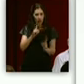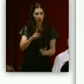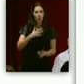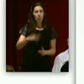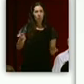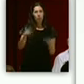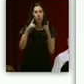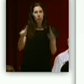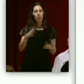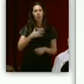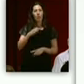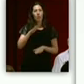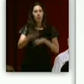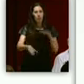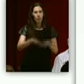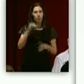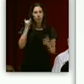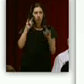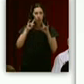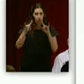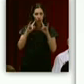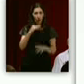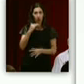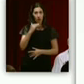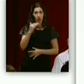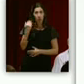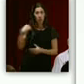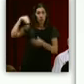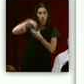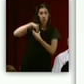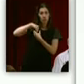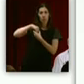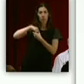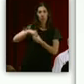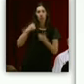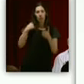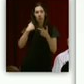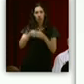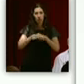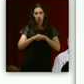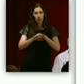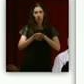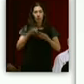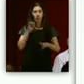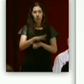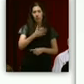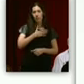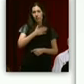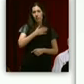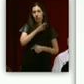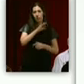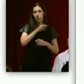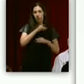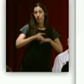be a soundtrack, it might be steps. We take that sound, we package it, we send it to our